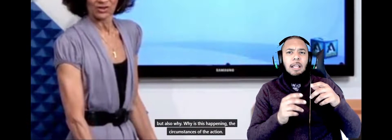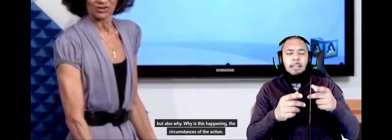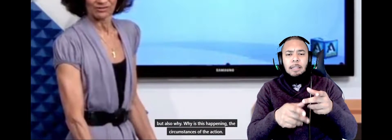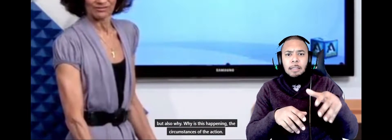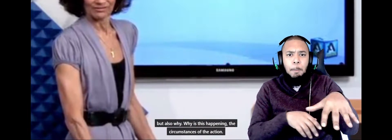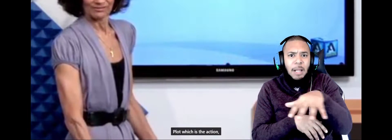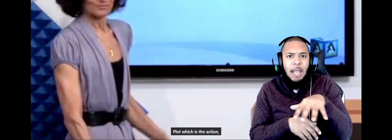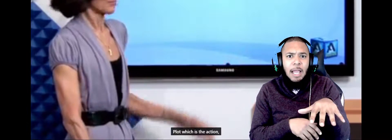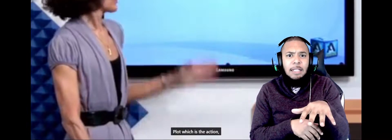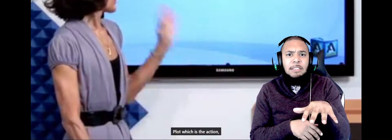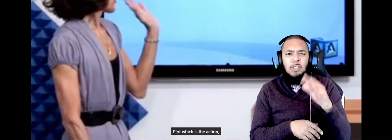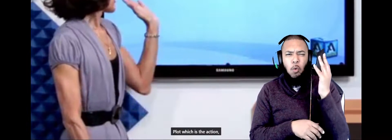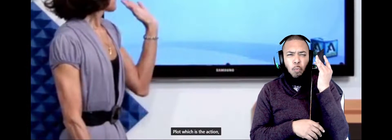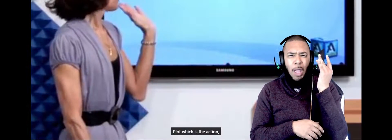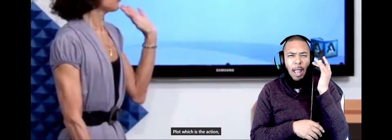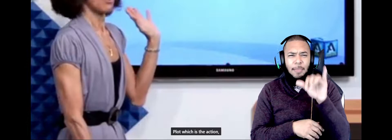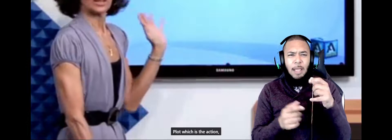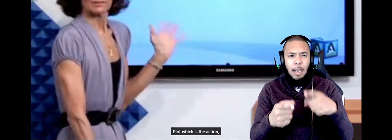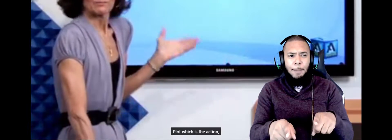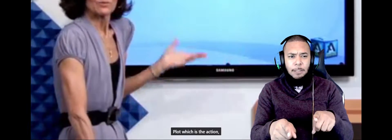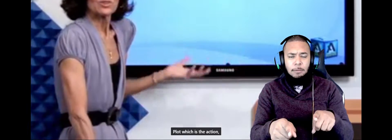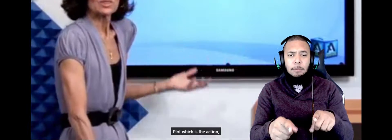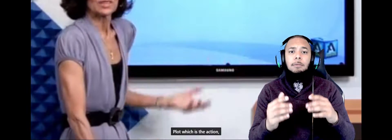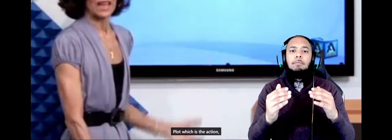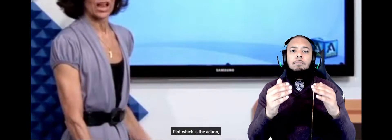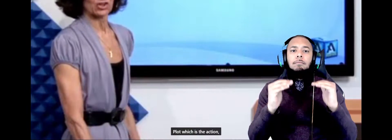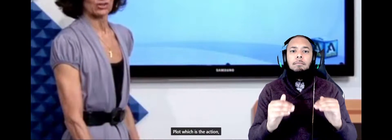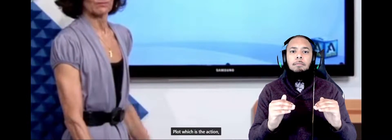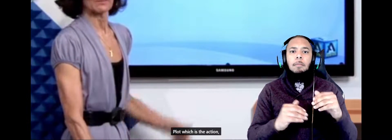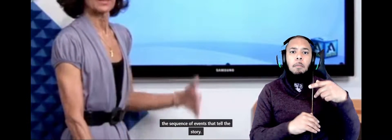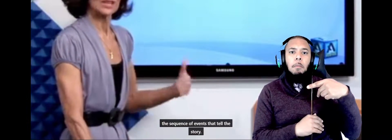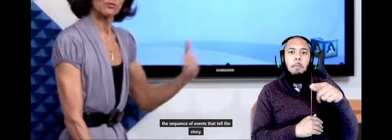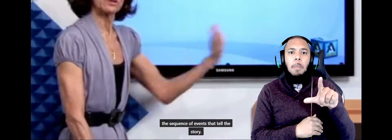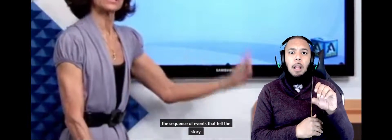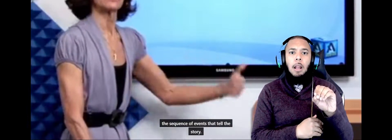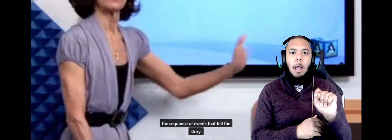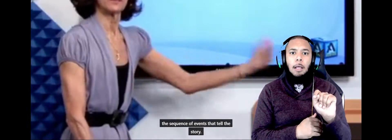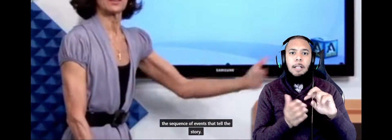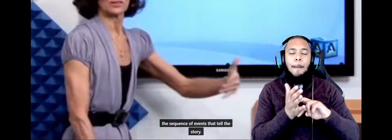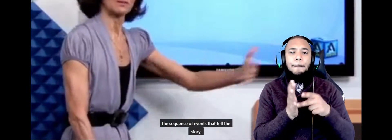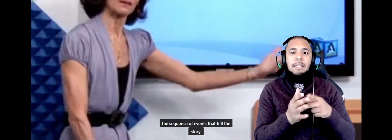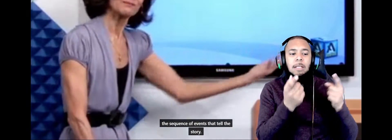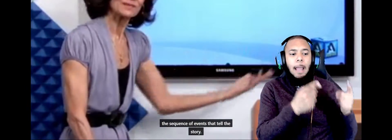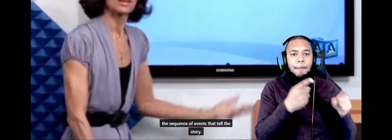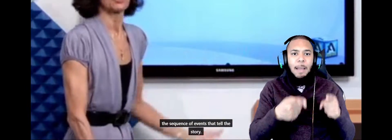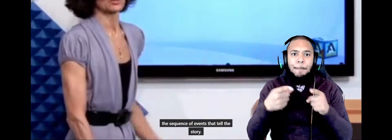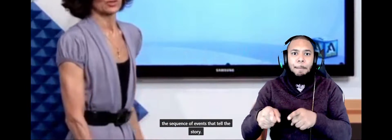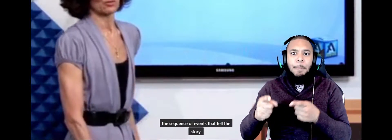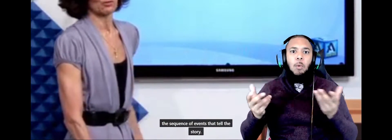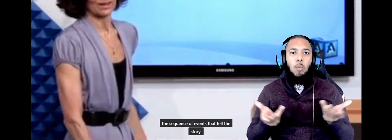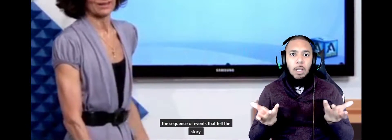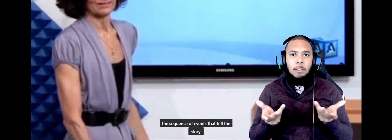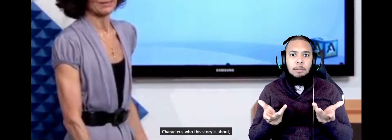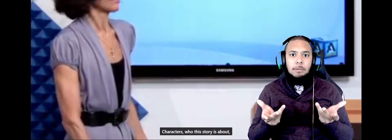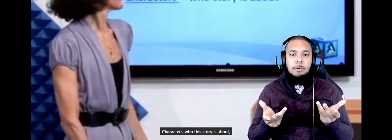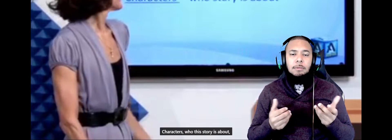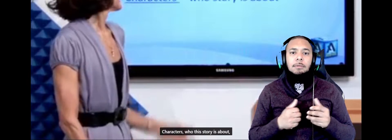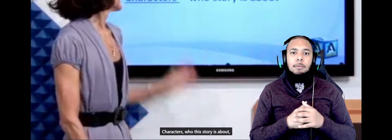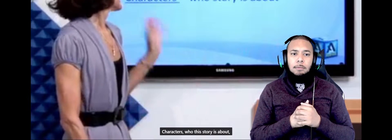the action. Plot, which is the action, the sequence of events that tell the